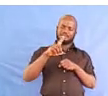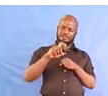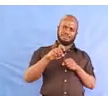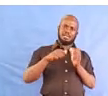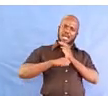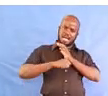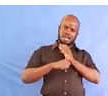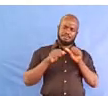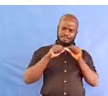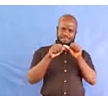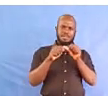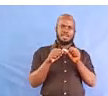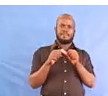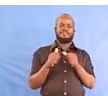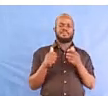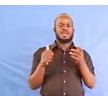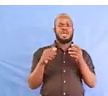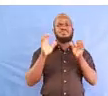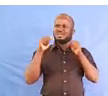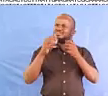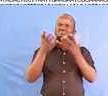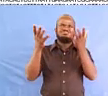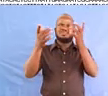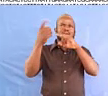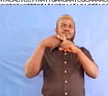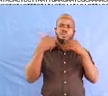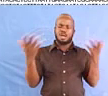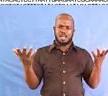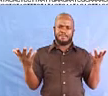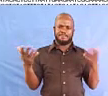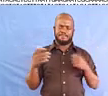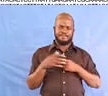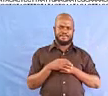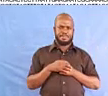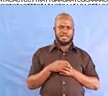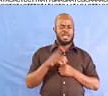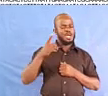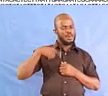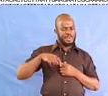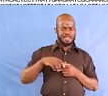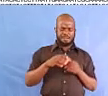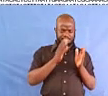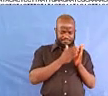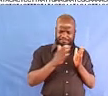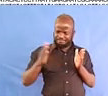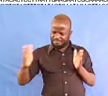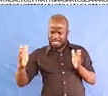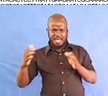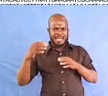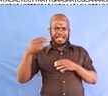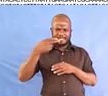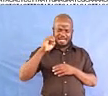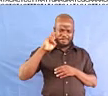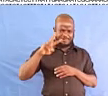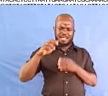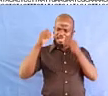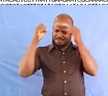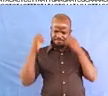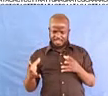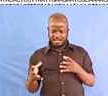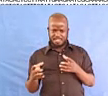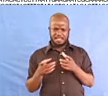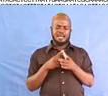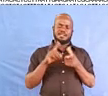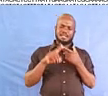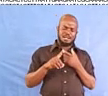that it would still be so pathogenic. Where could HIV have come from? We sequenced the genome of thousands of